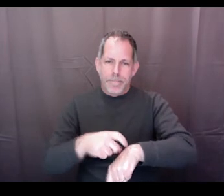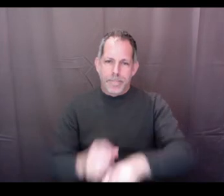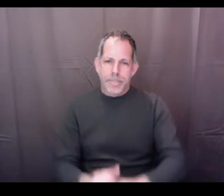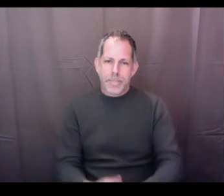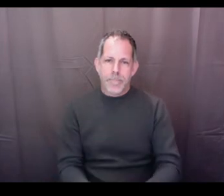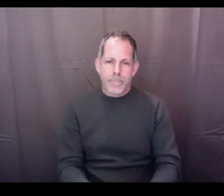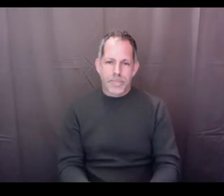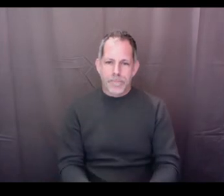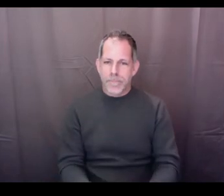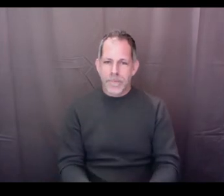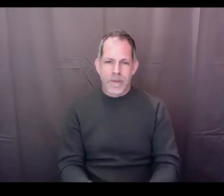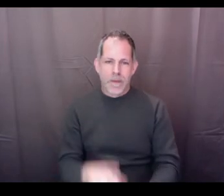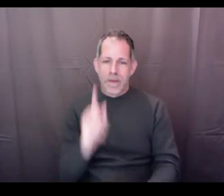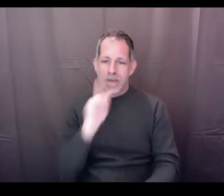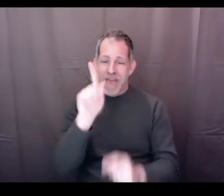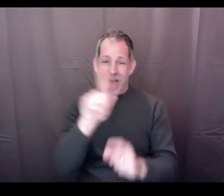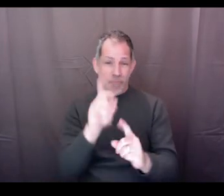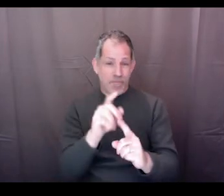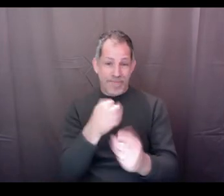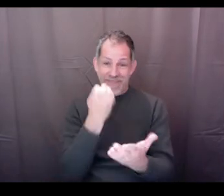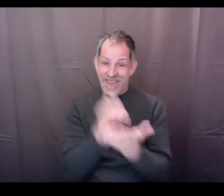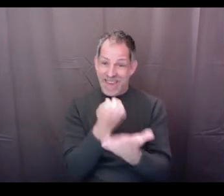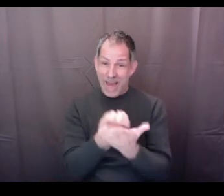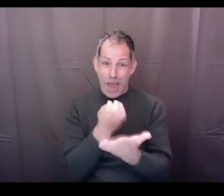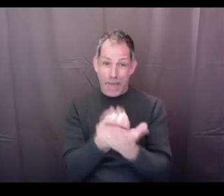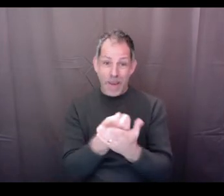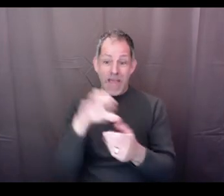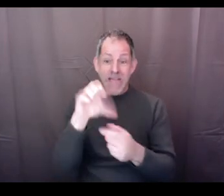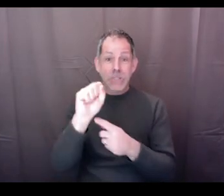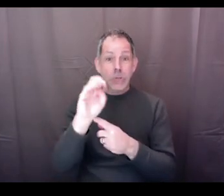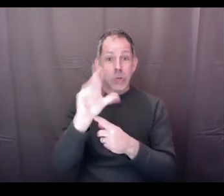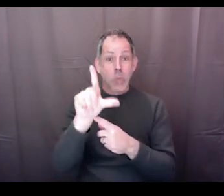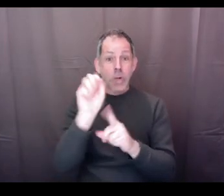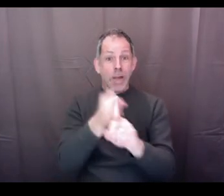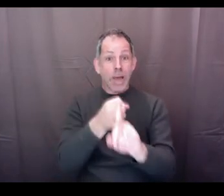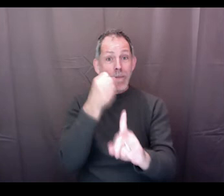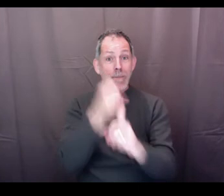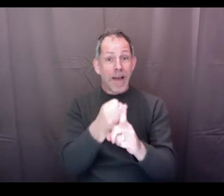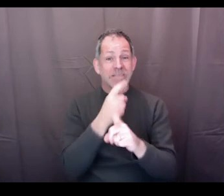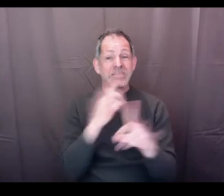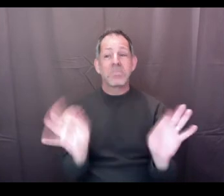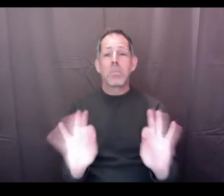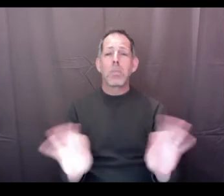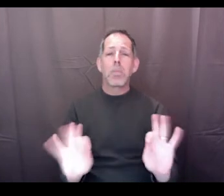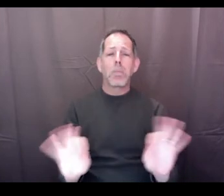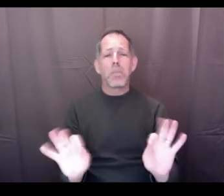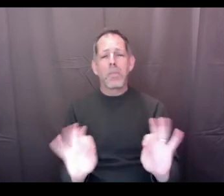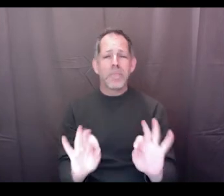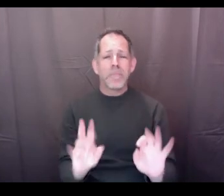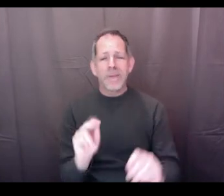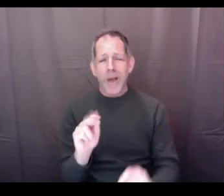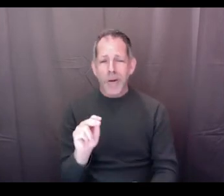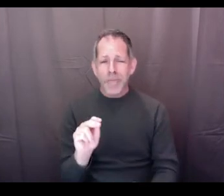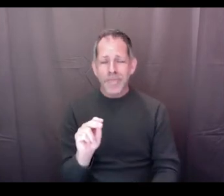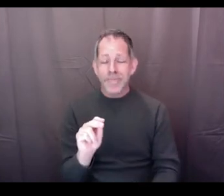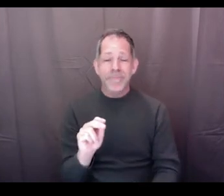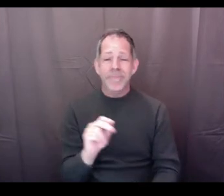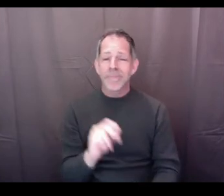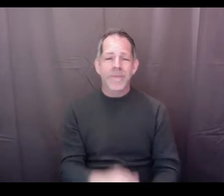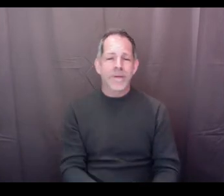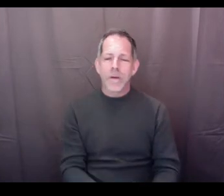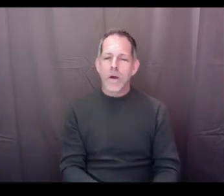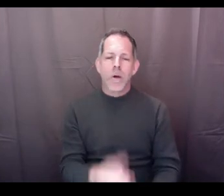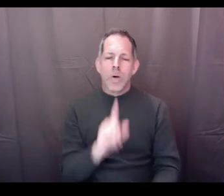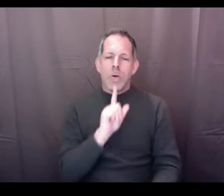the economic and the social impacts of what we're asking you to do, which is no small task. I acknowledge